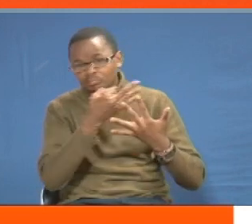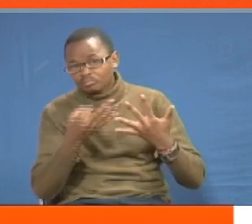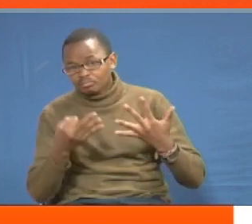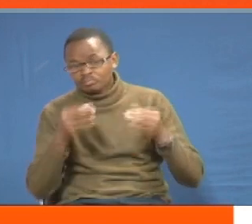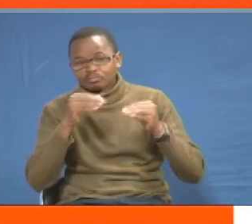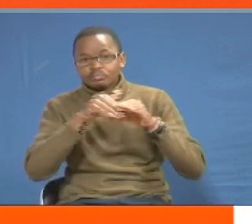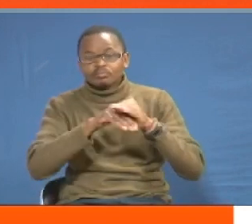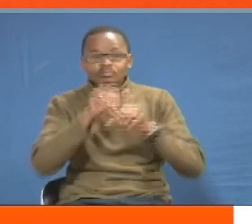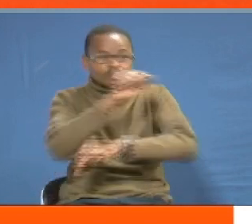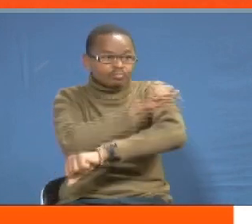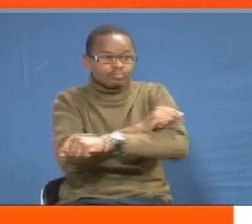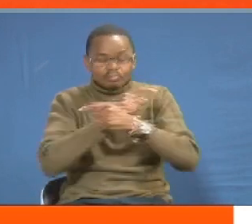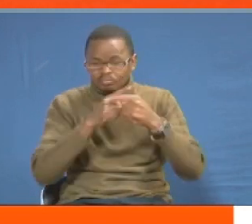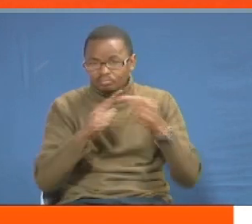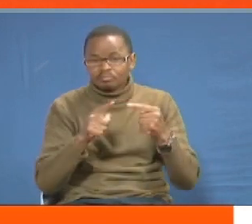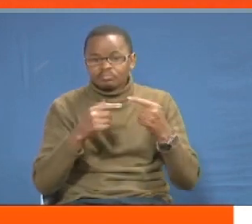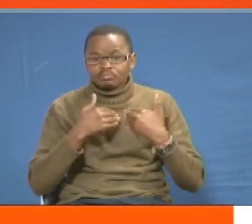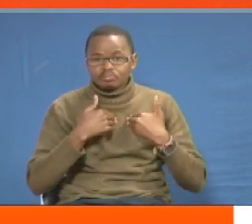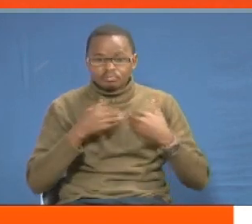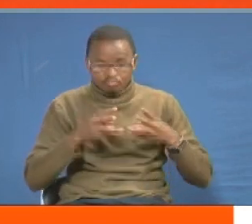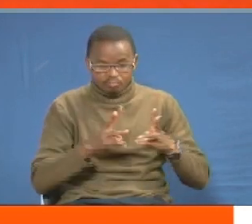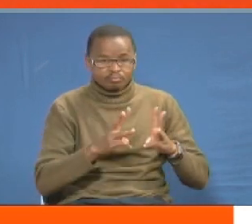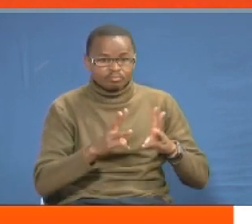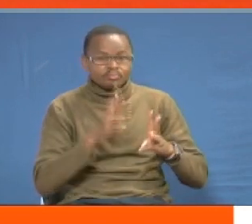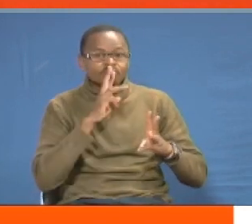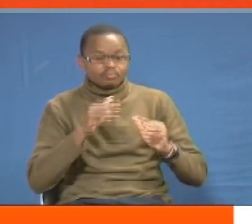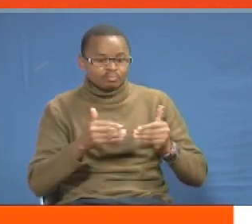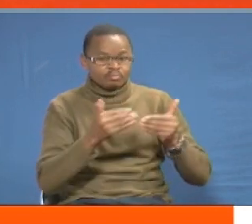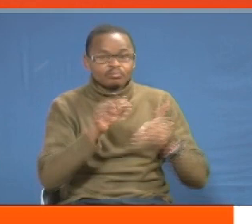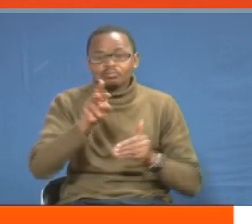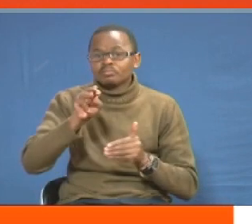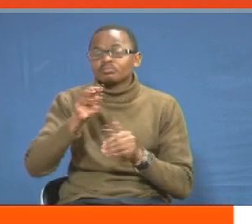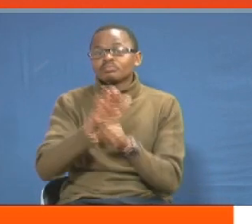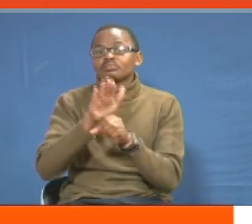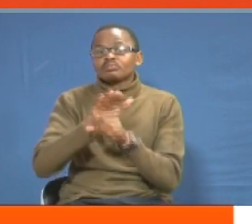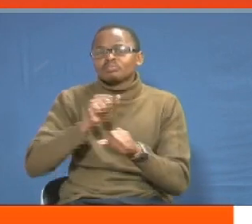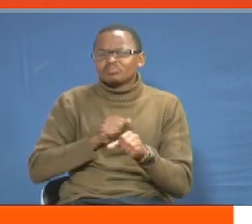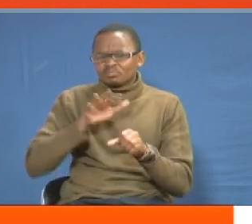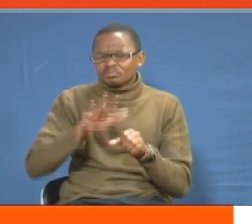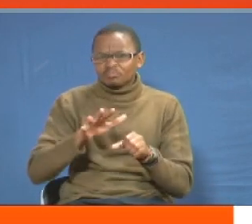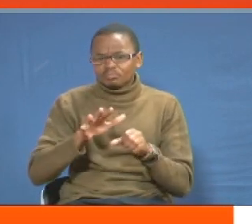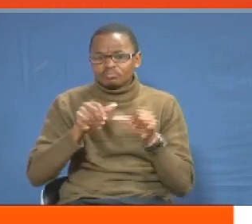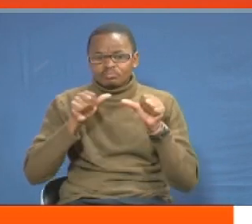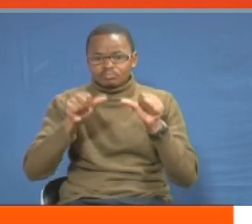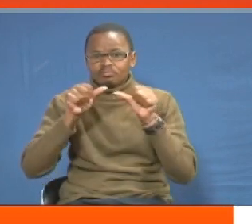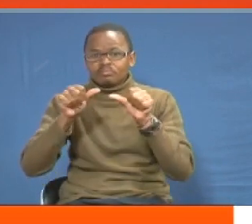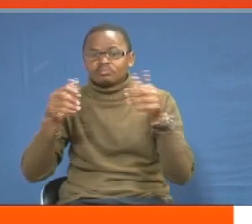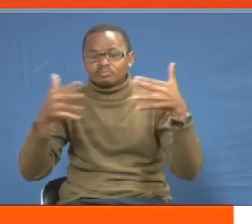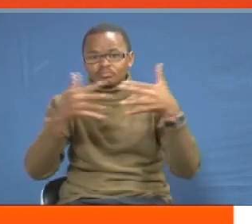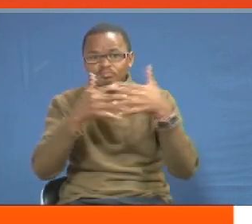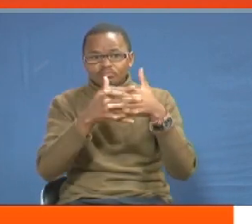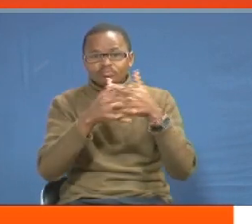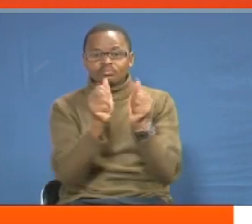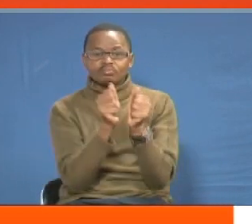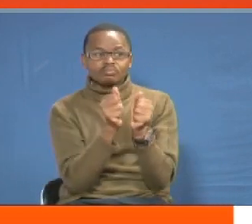fail to meet them in school, but they had a mechanism. They allocated themselves a number of girls and continued